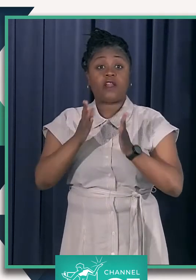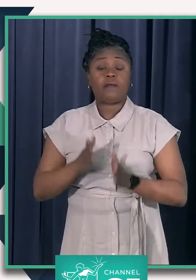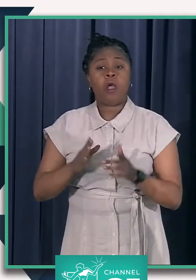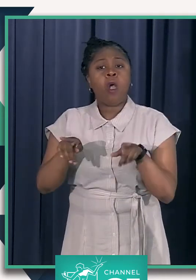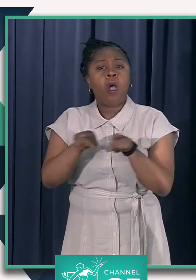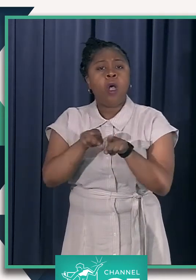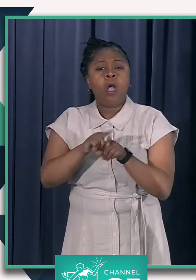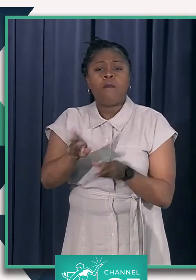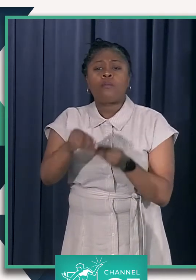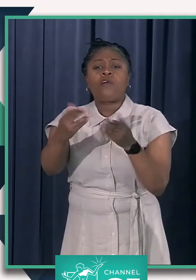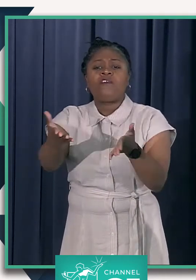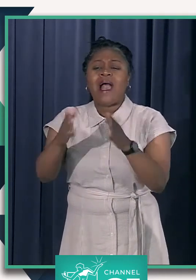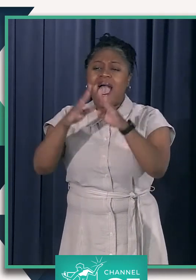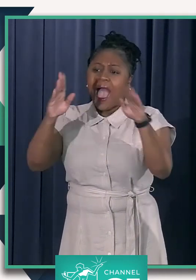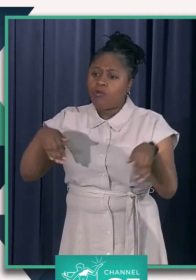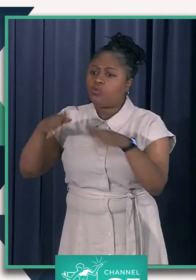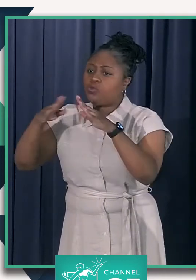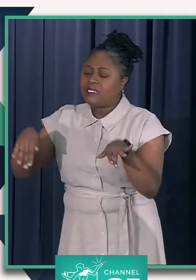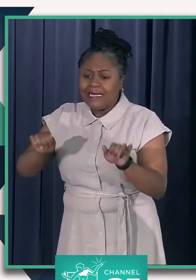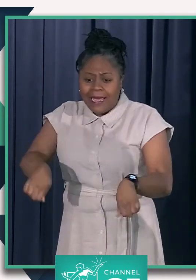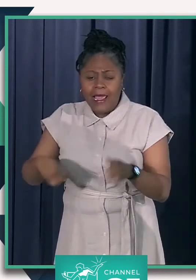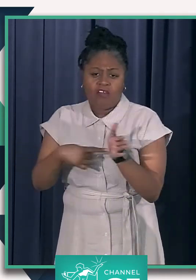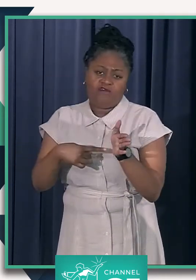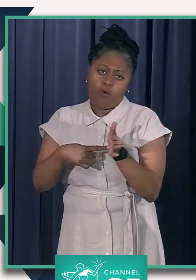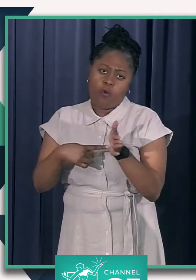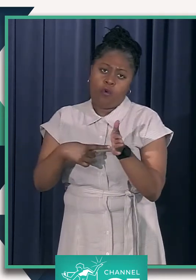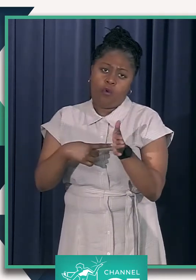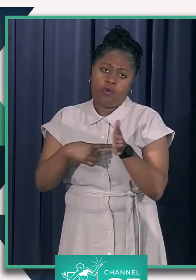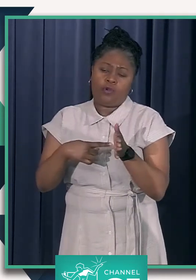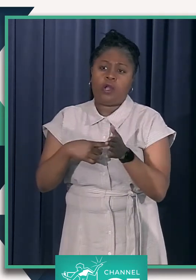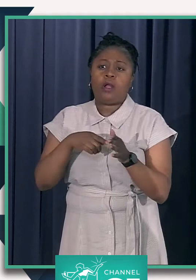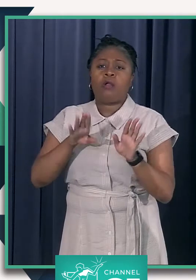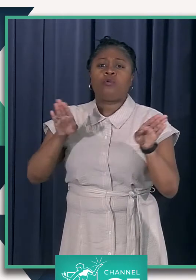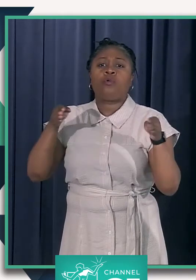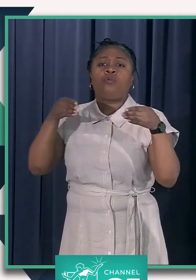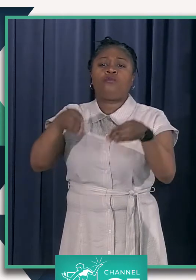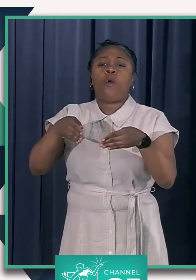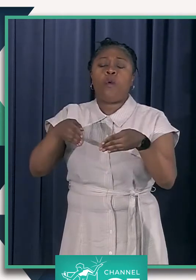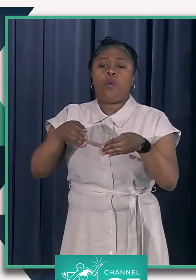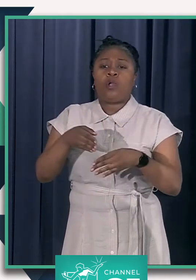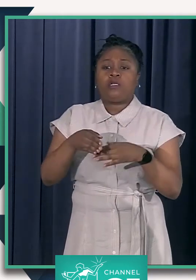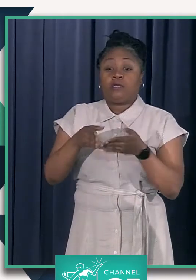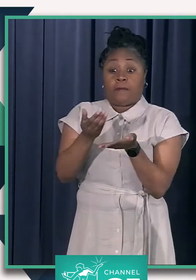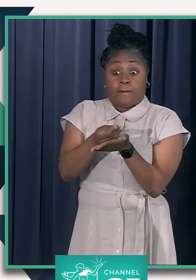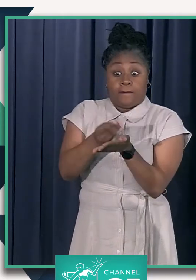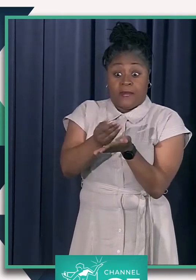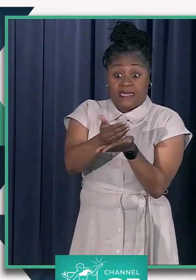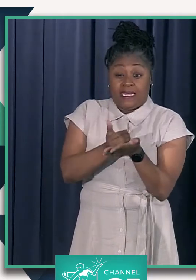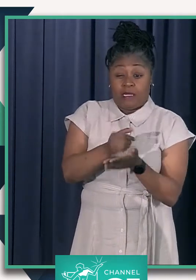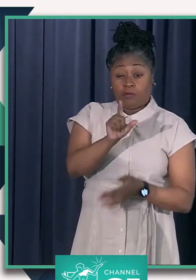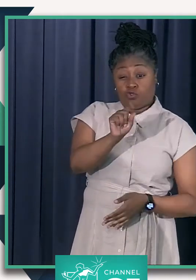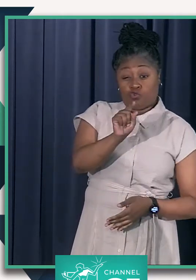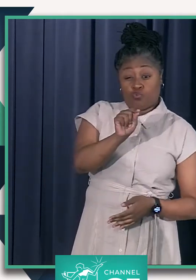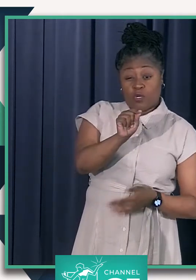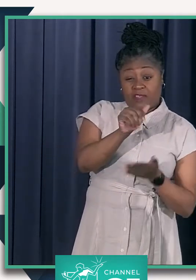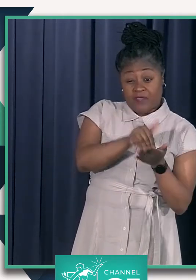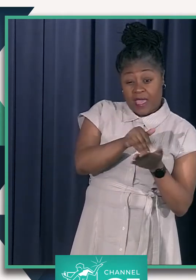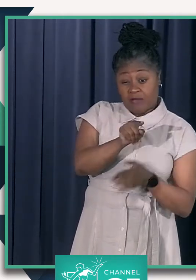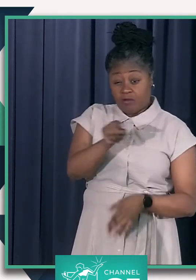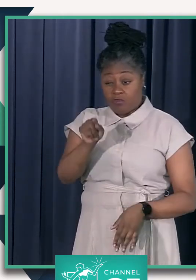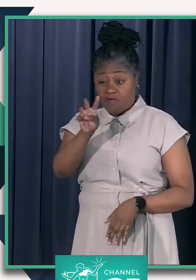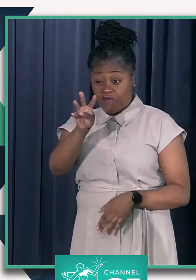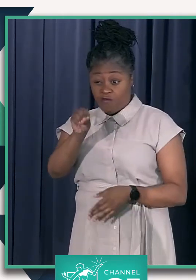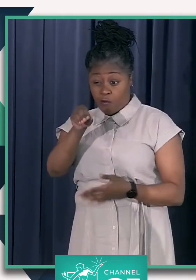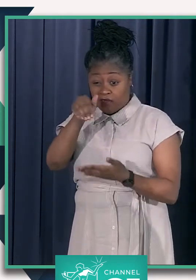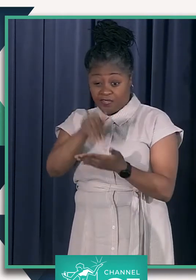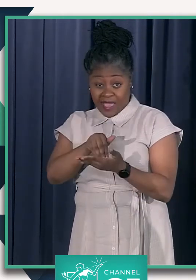to Detroiters. And we're targeting Detroiters between the incomes of $20,000 and $40,000. And we know when you